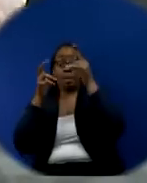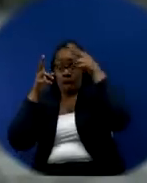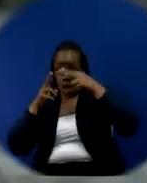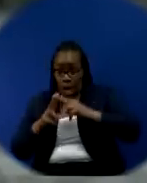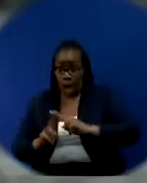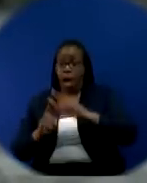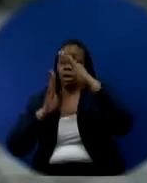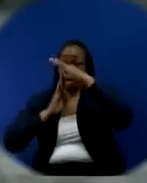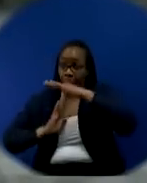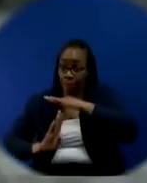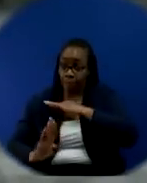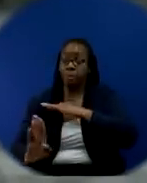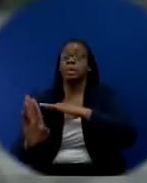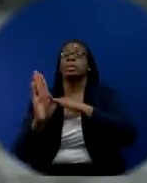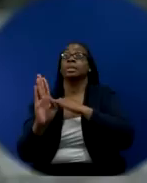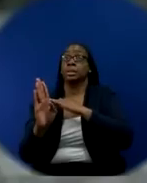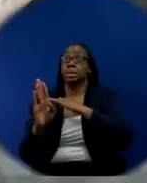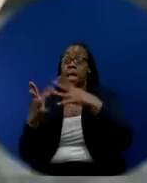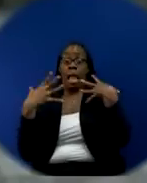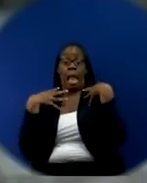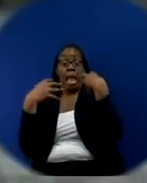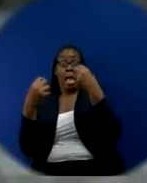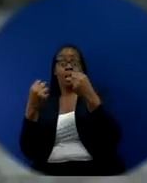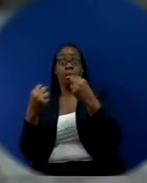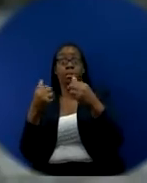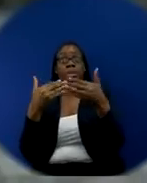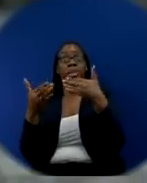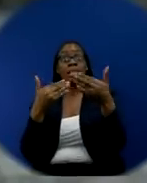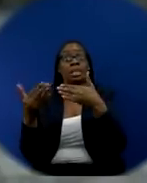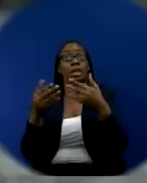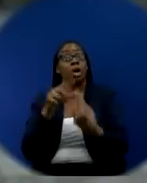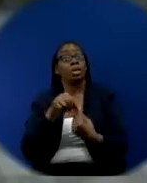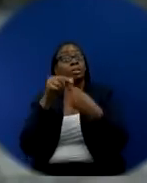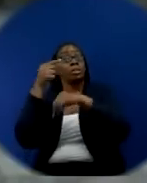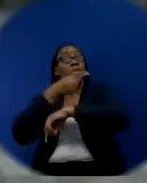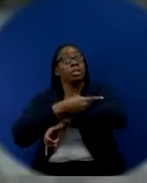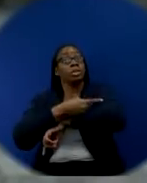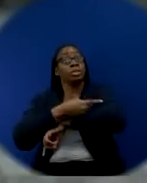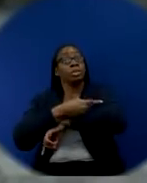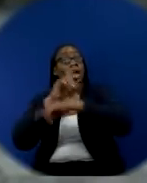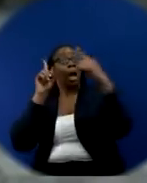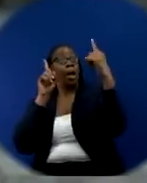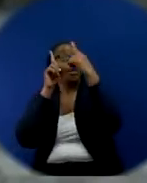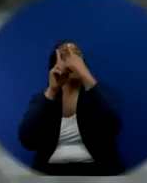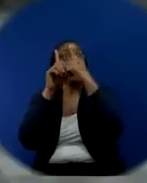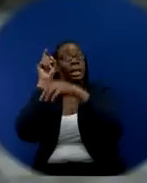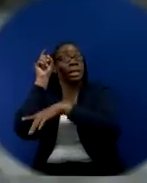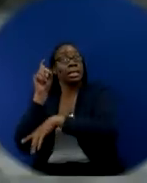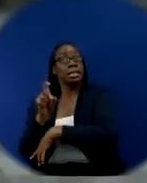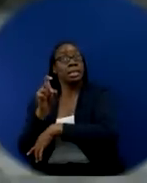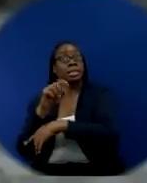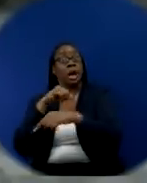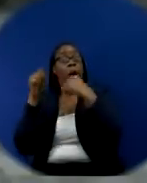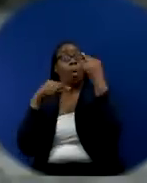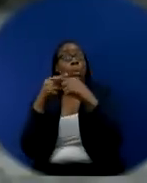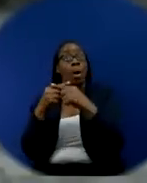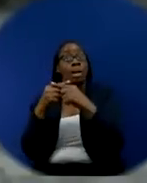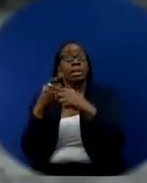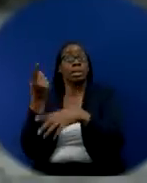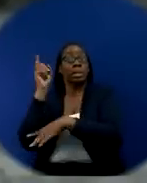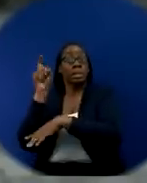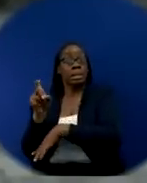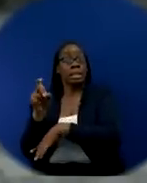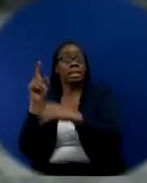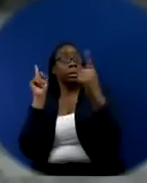humility. And he teaches about healing, even on the Sabbath day, meeting the need when the need needs to be